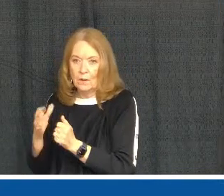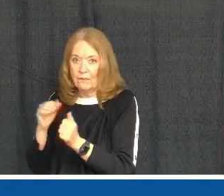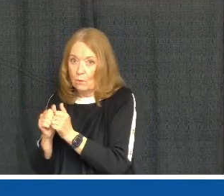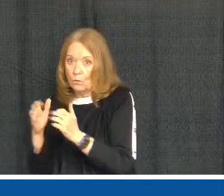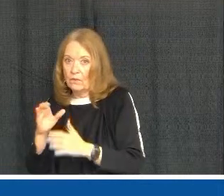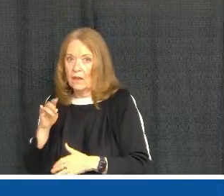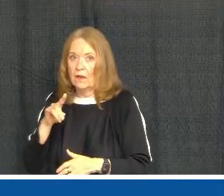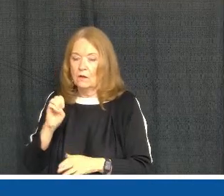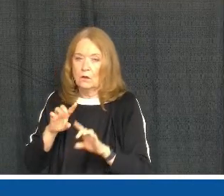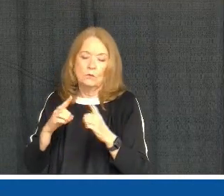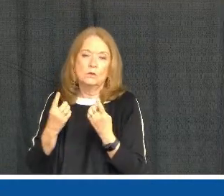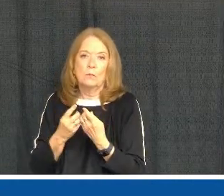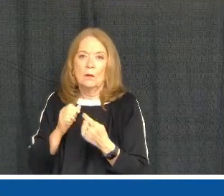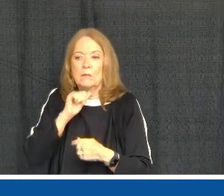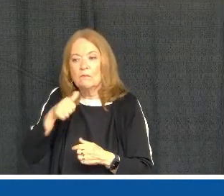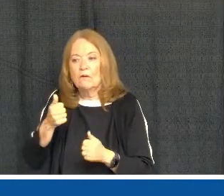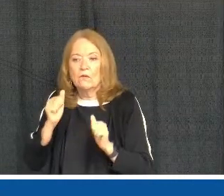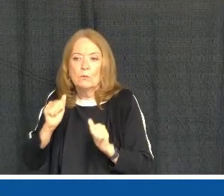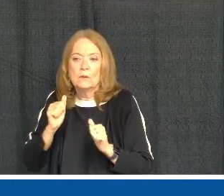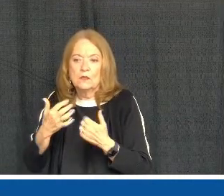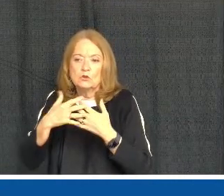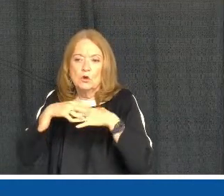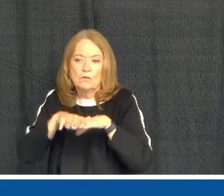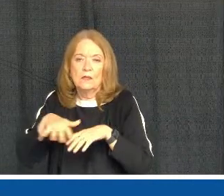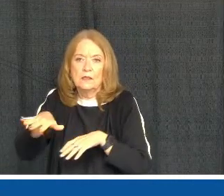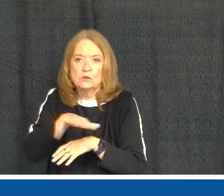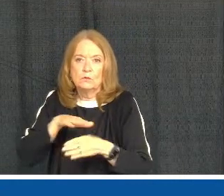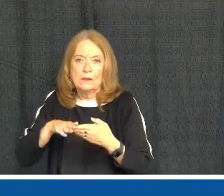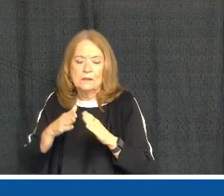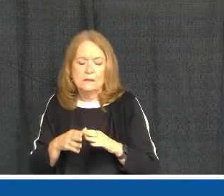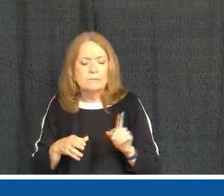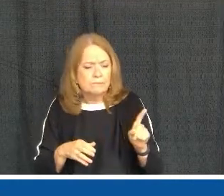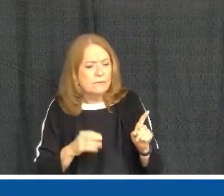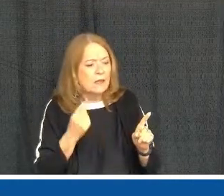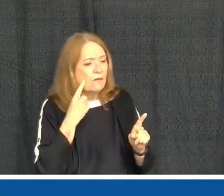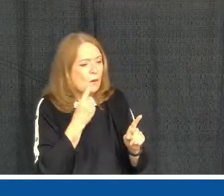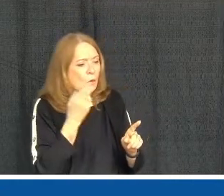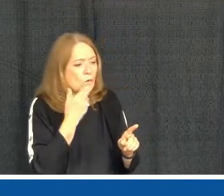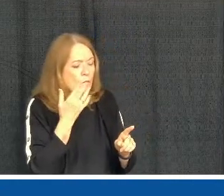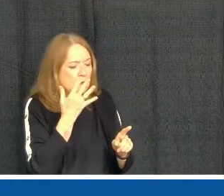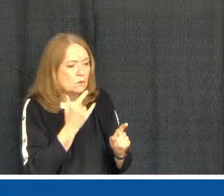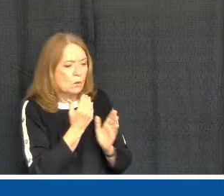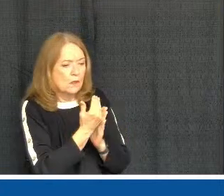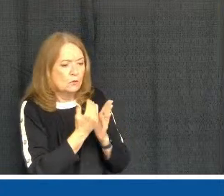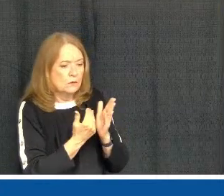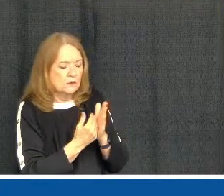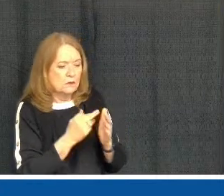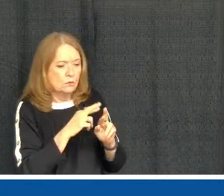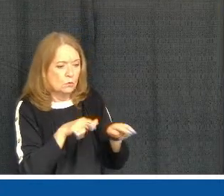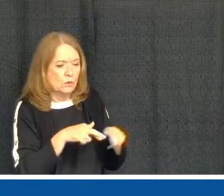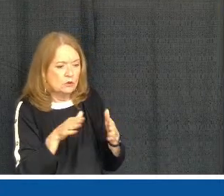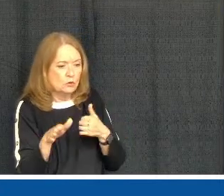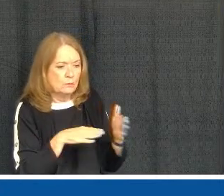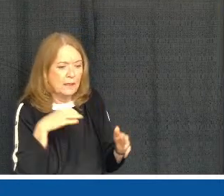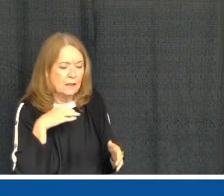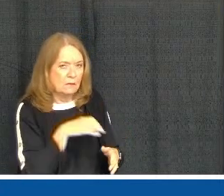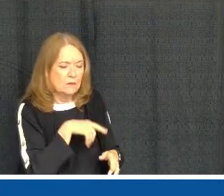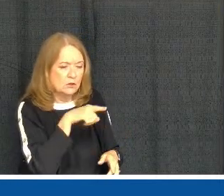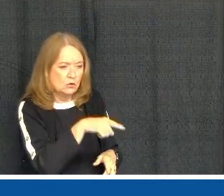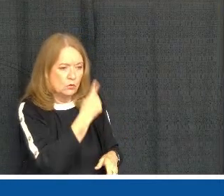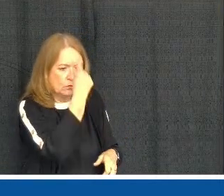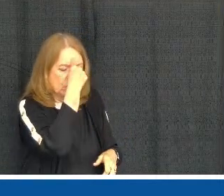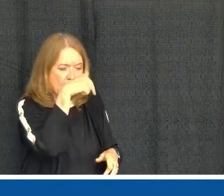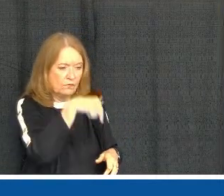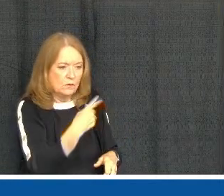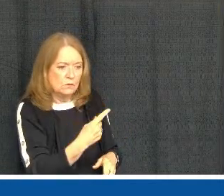about other potential overlays around the city. And I think one reason you listed in the Regional Planning Commission meeting was that you felt that this was